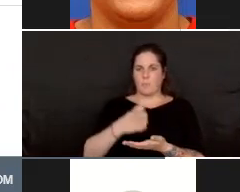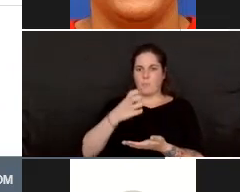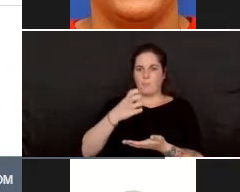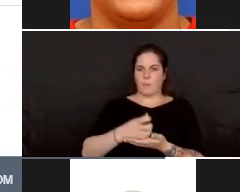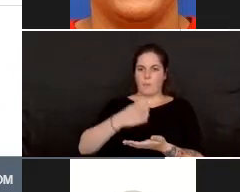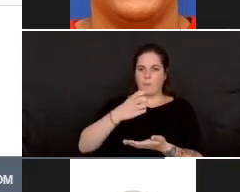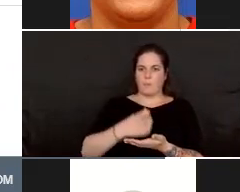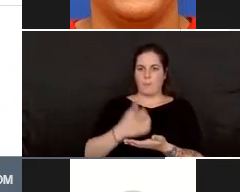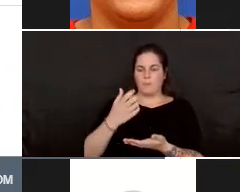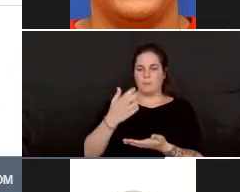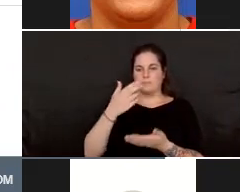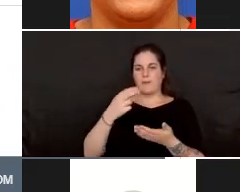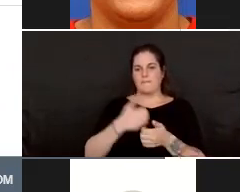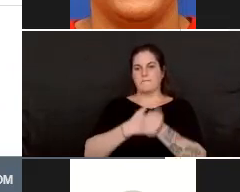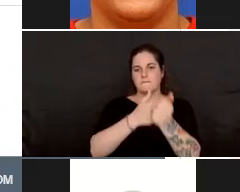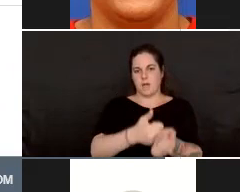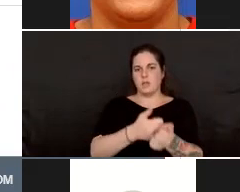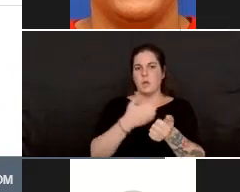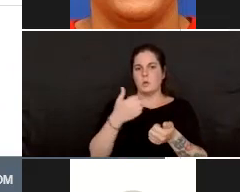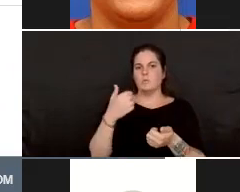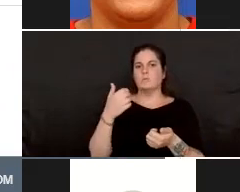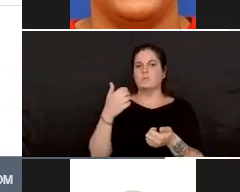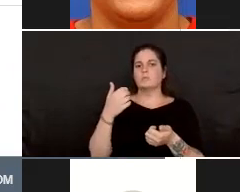So they give you the unit for K,